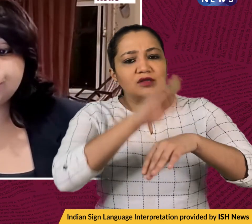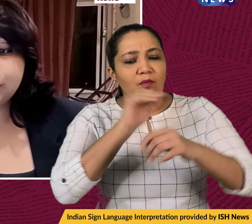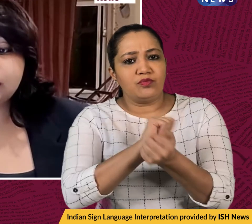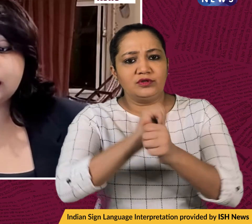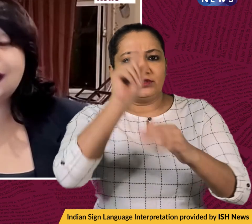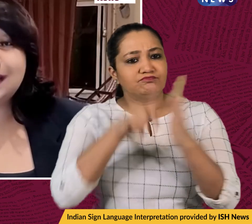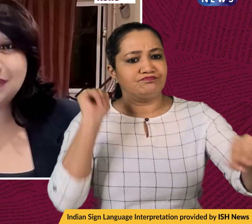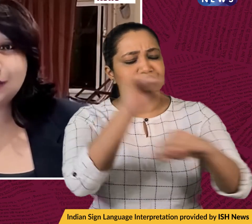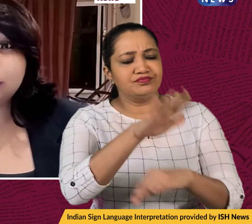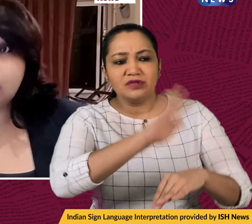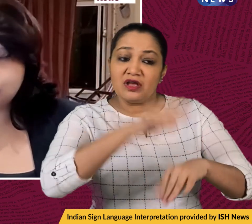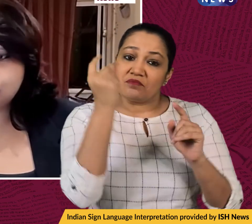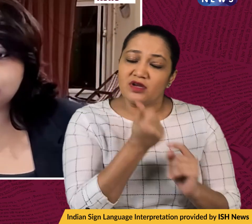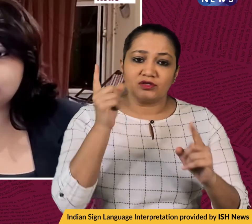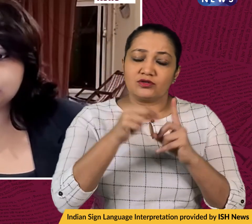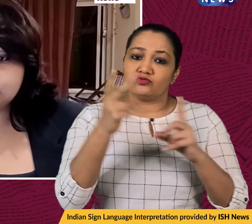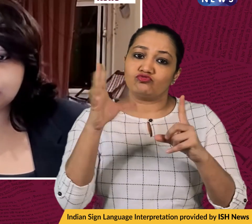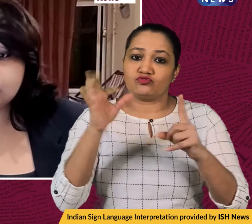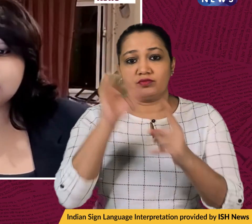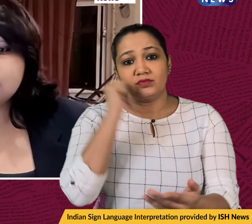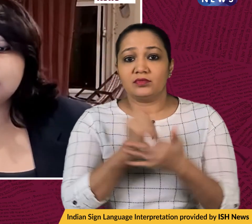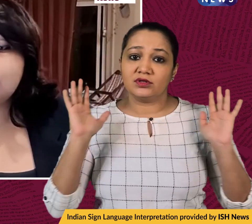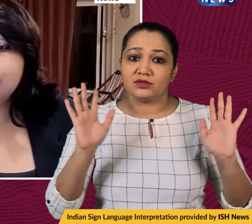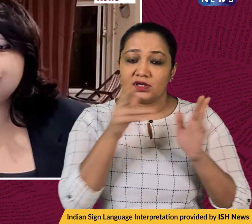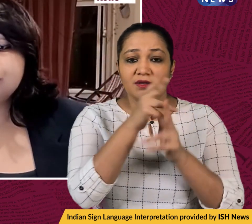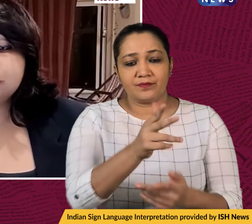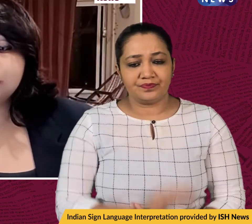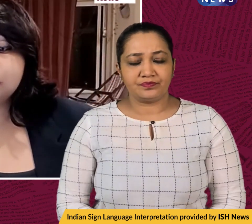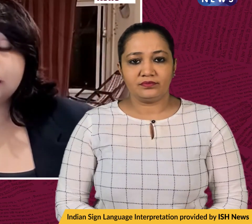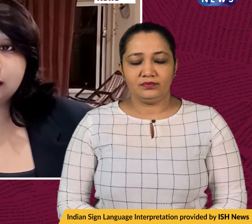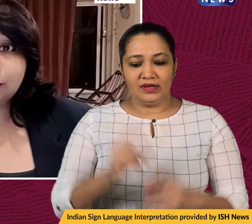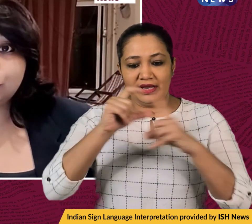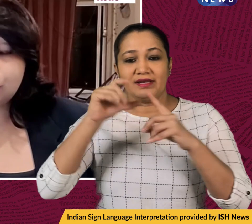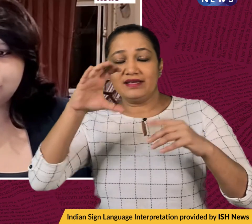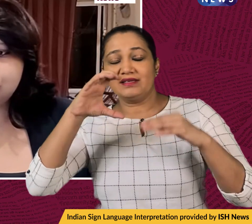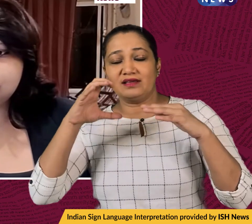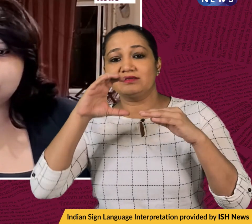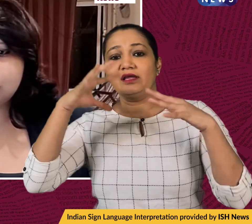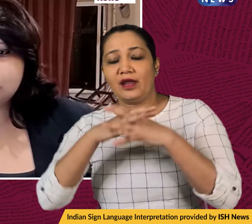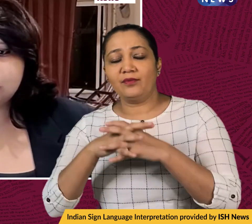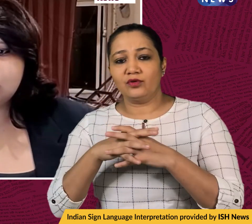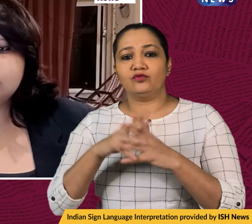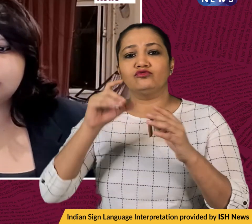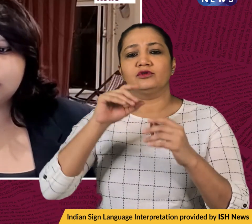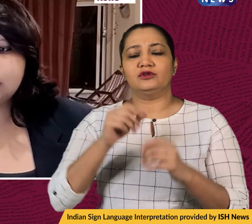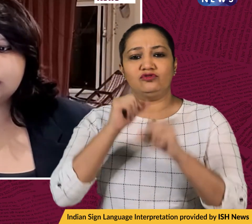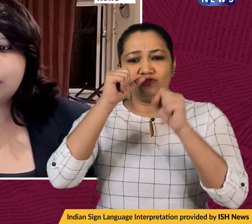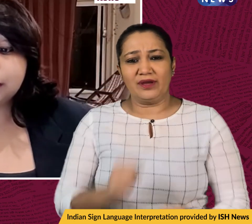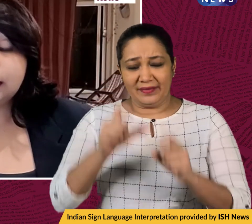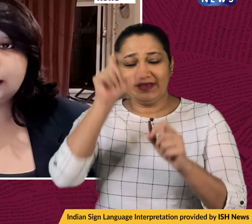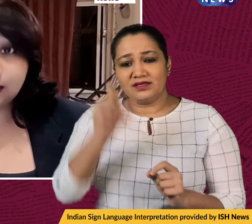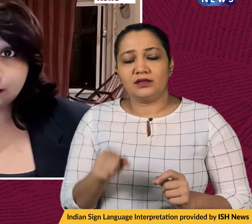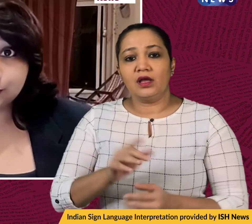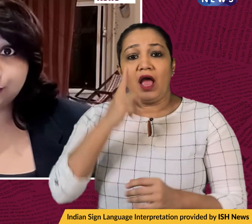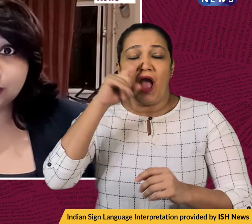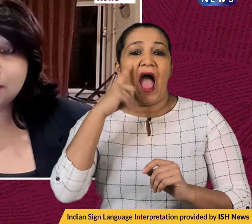notice to the police seeking immediate action in this case. According to DCW chairperson Swati Maliwal, the girl is